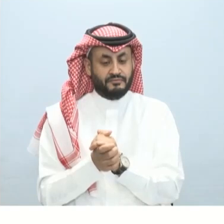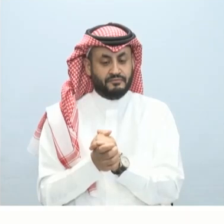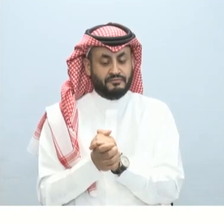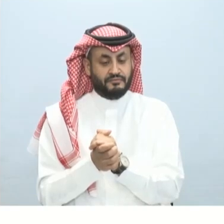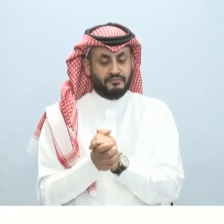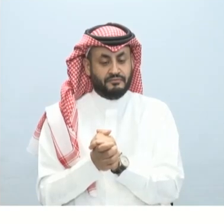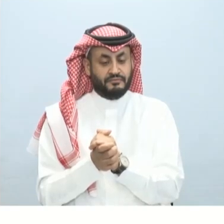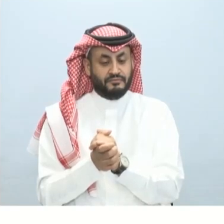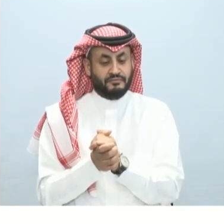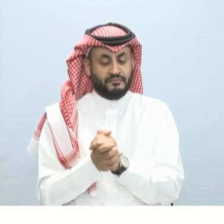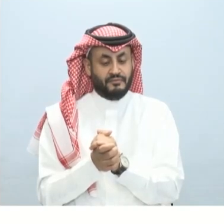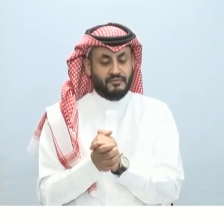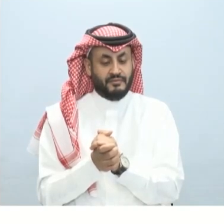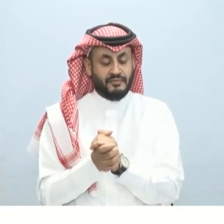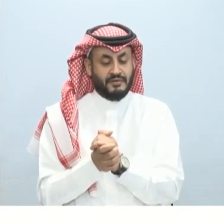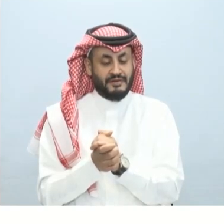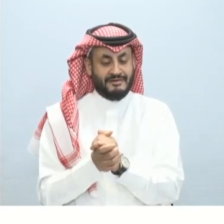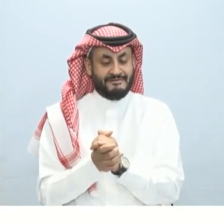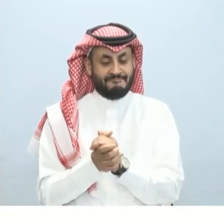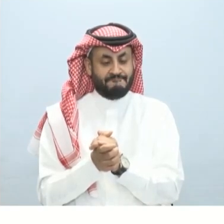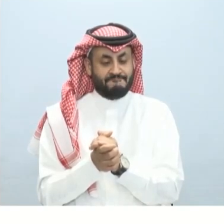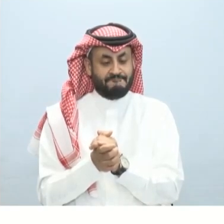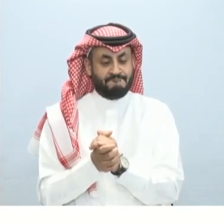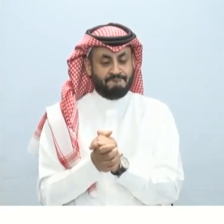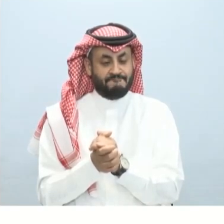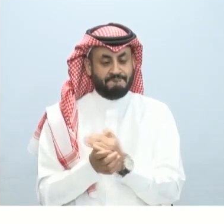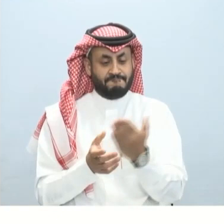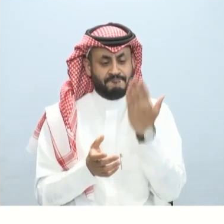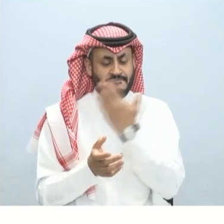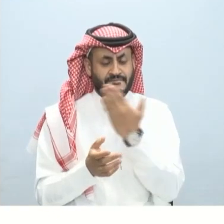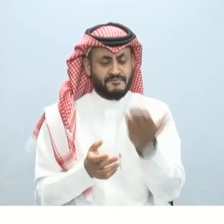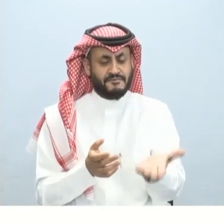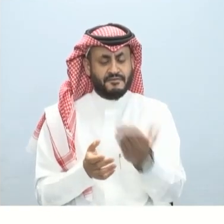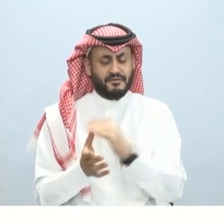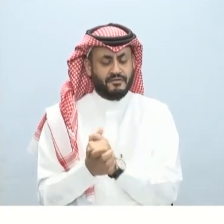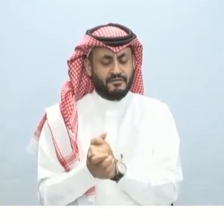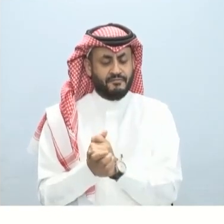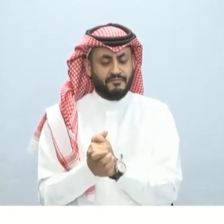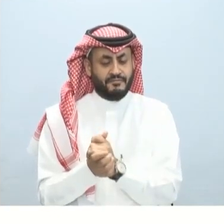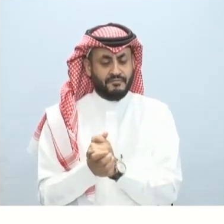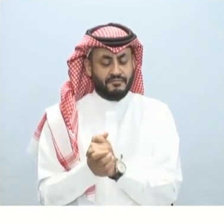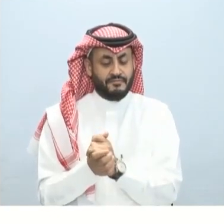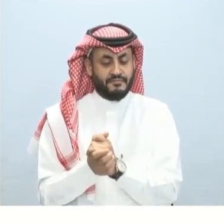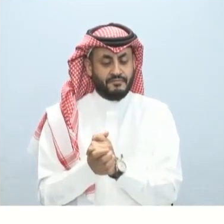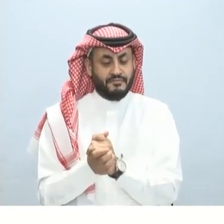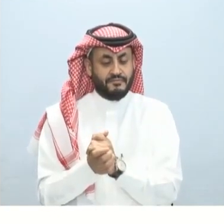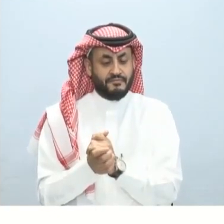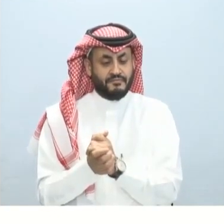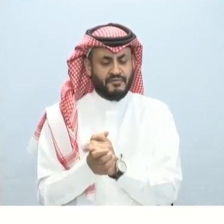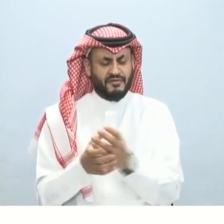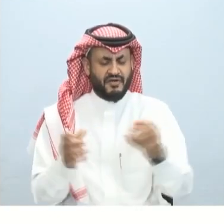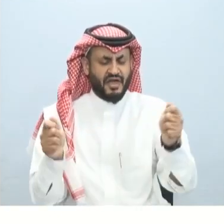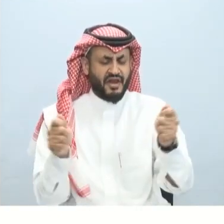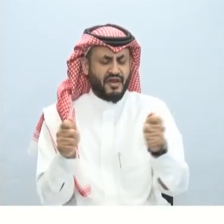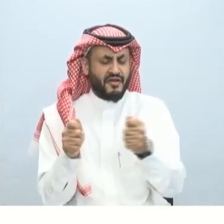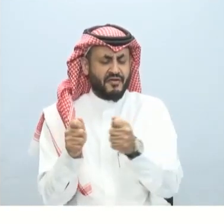Now, we are going to also read this example together. We have the example, the closer a planet is